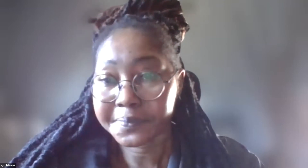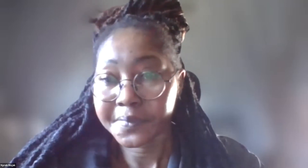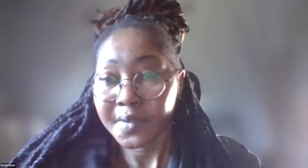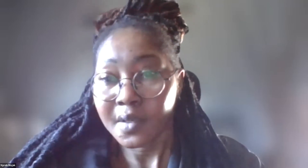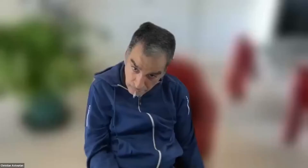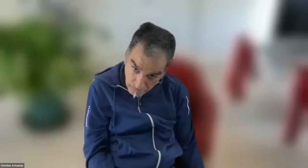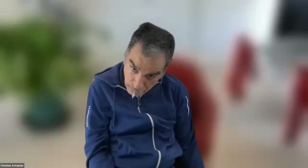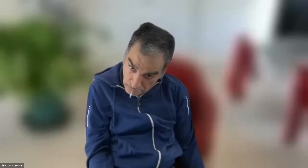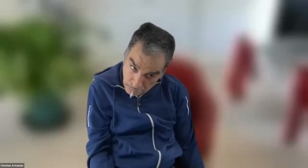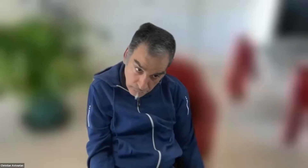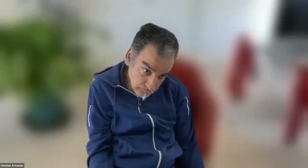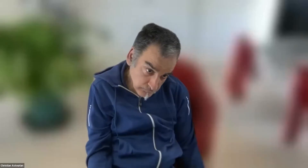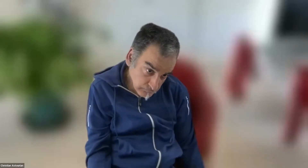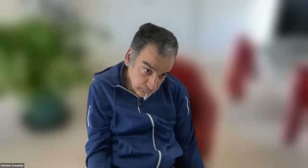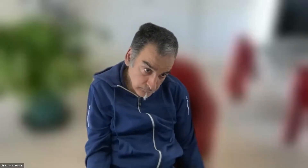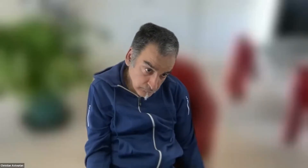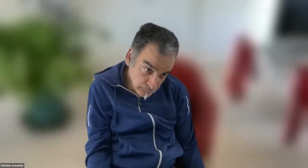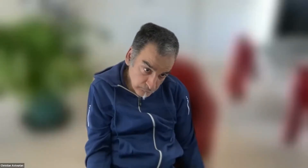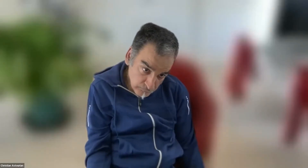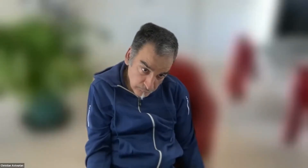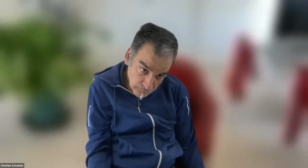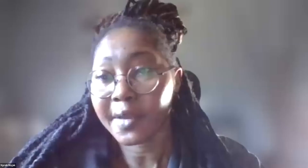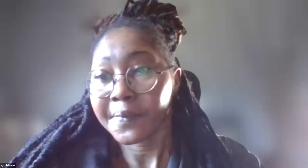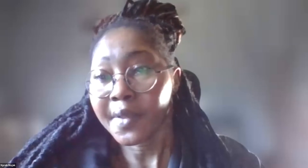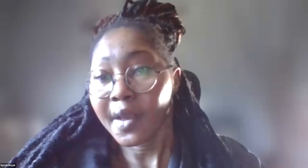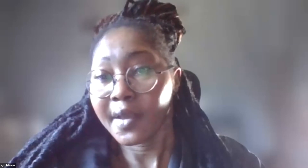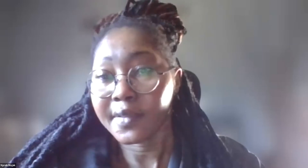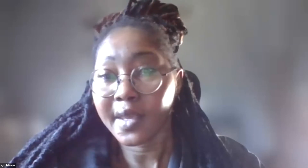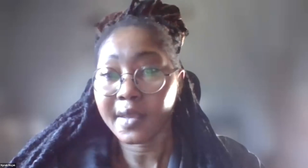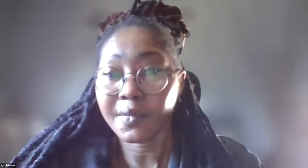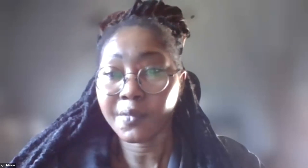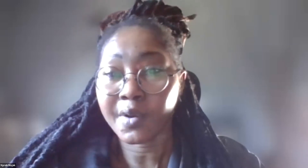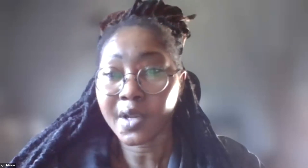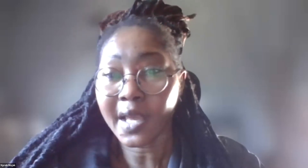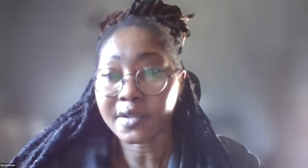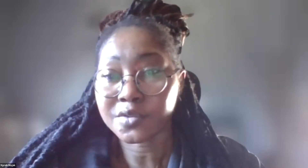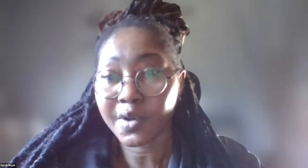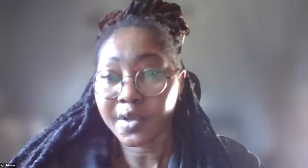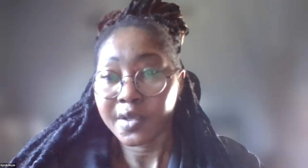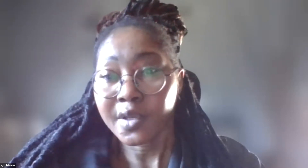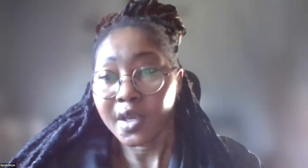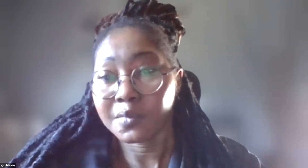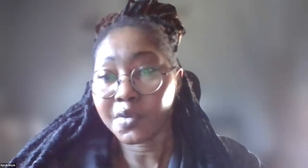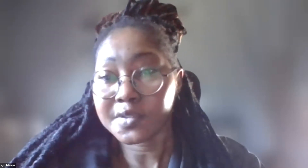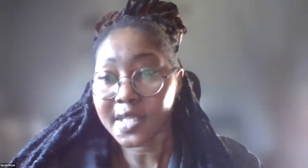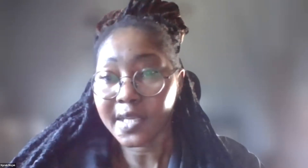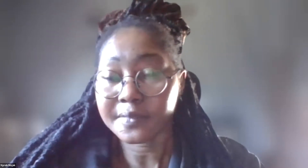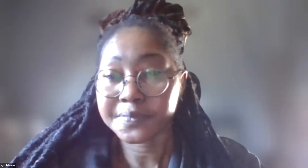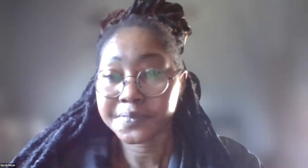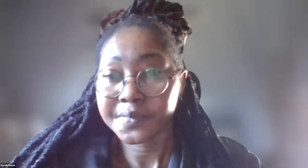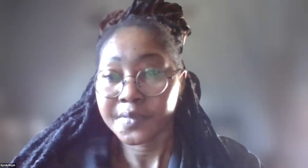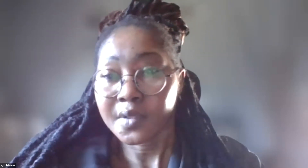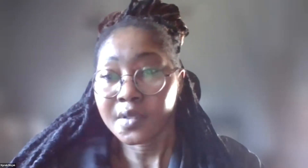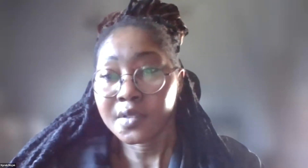them. Some of my carers also worked in aged care and they weren't allowed to work in both